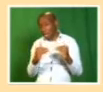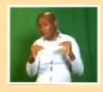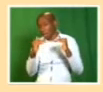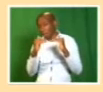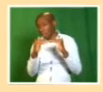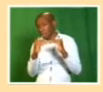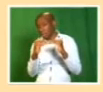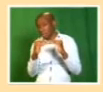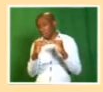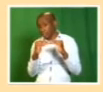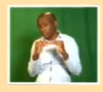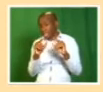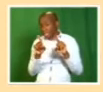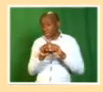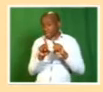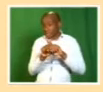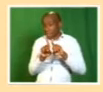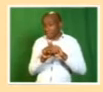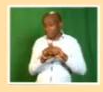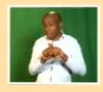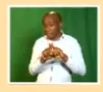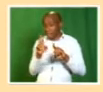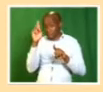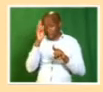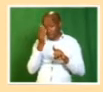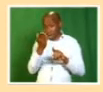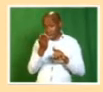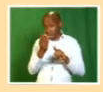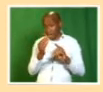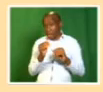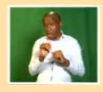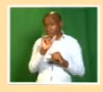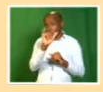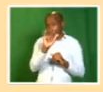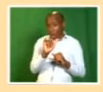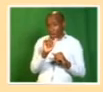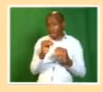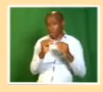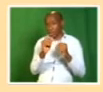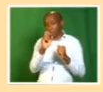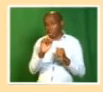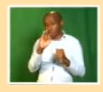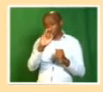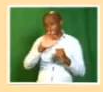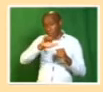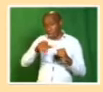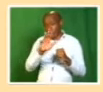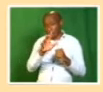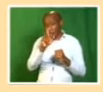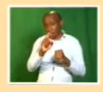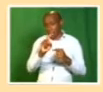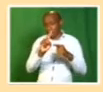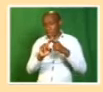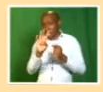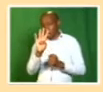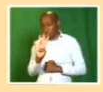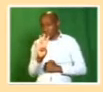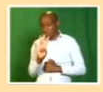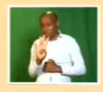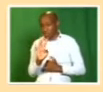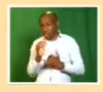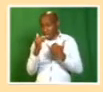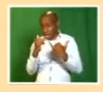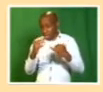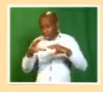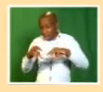For instance, the one we had given earlier, this one, minus 5x plus 4. We'll be given this equation and we'll